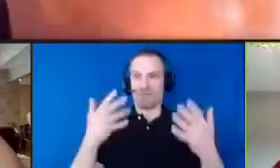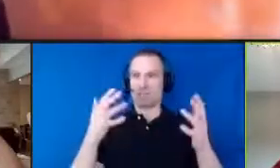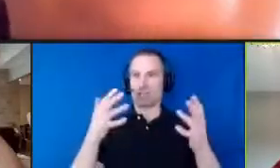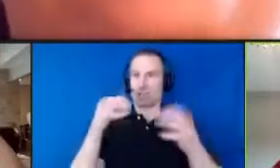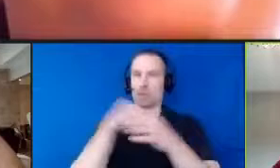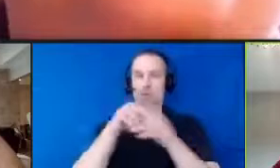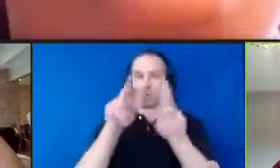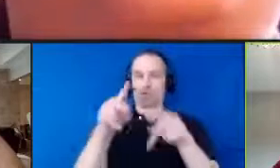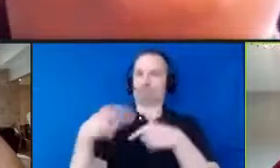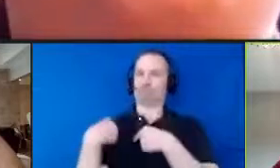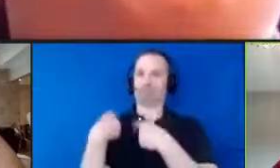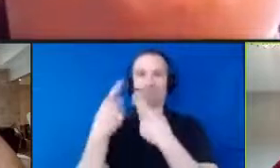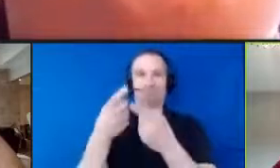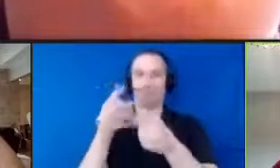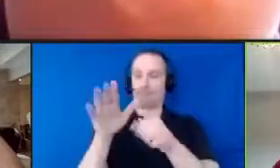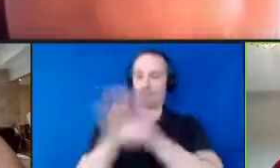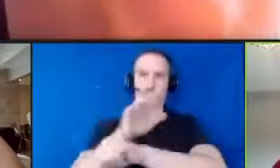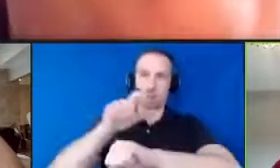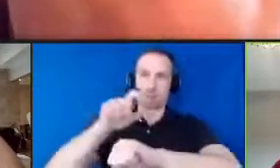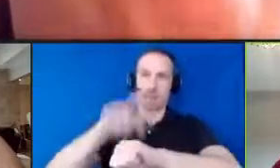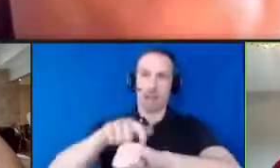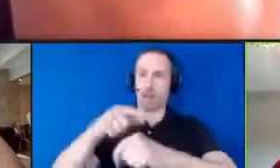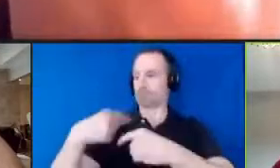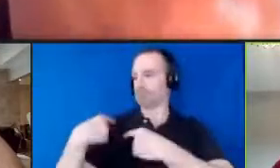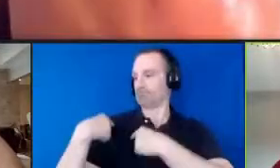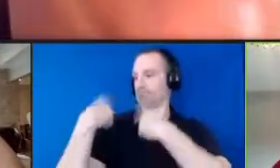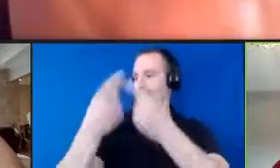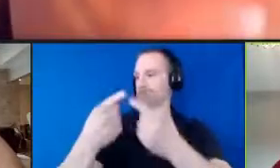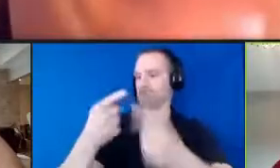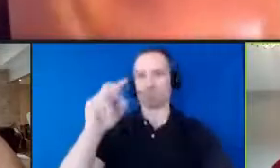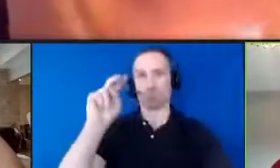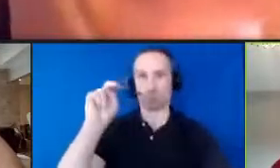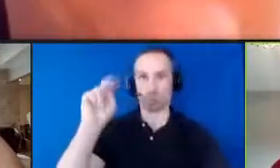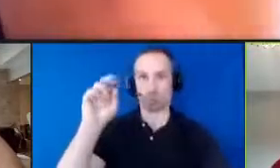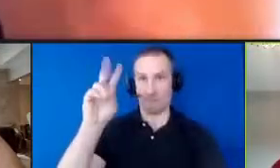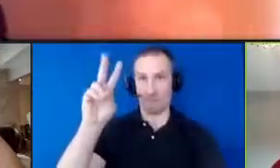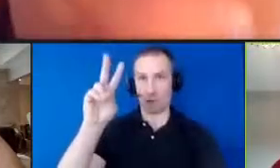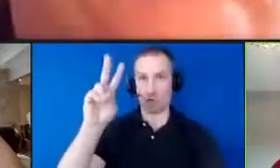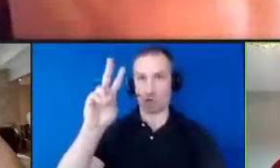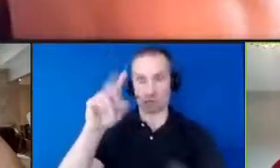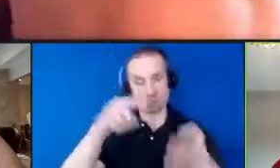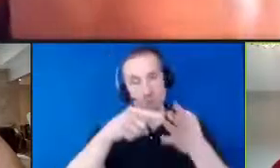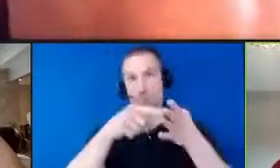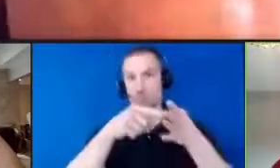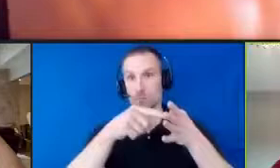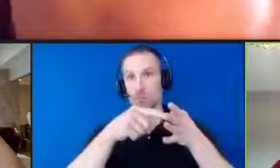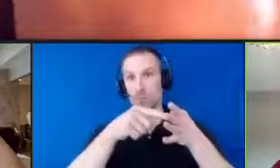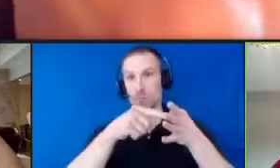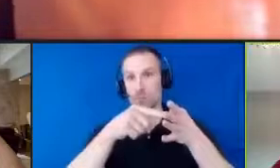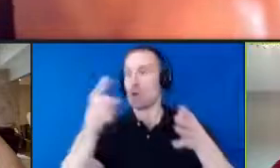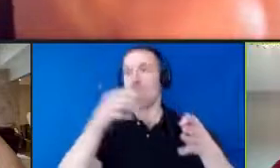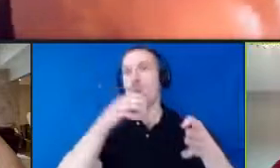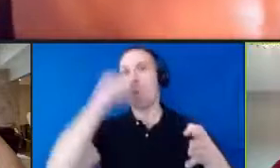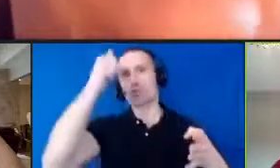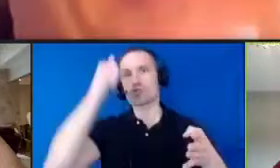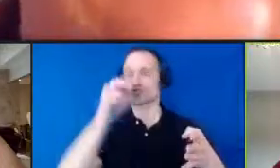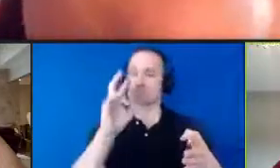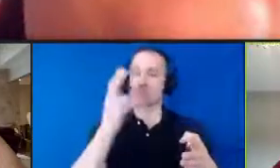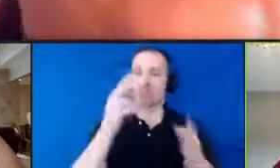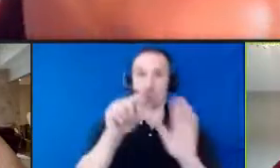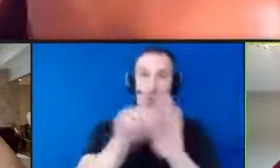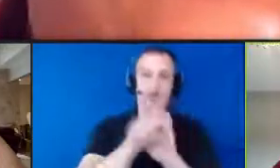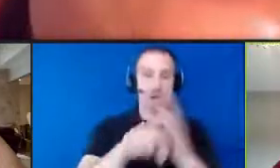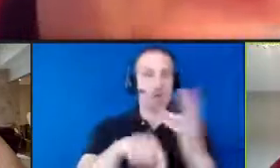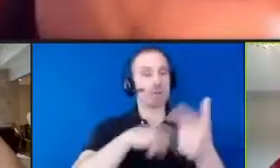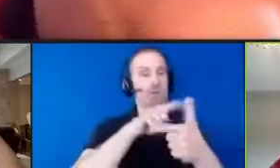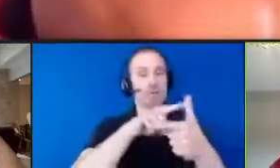full day since probably mid-November. They're older. One's 7th grade, one's in high